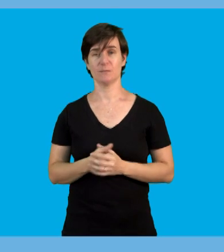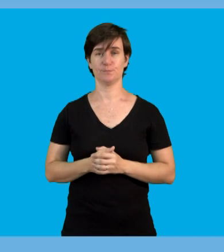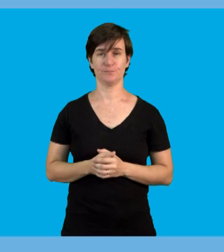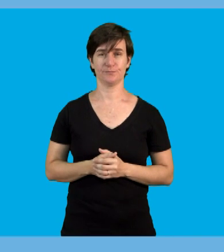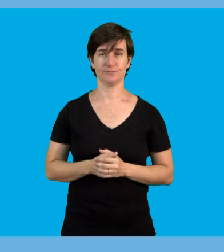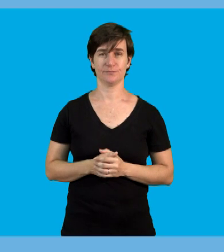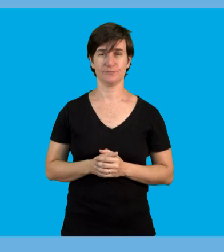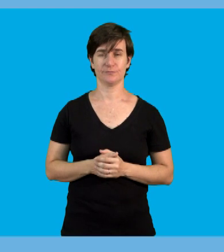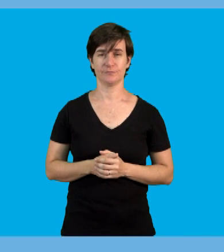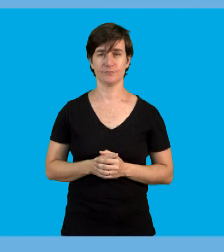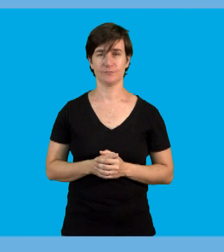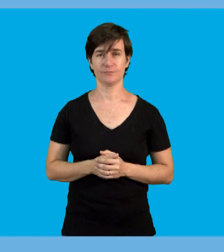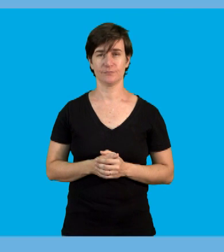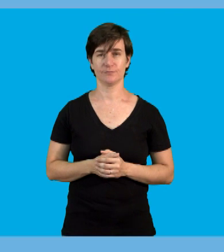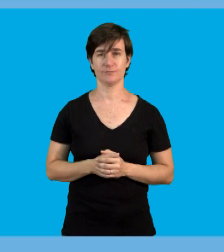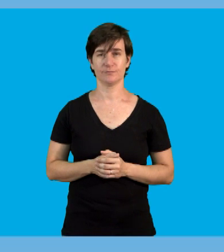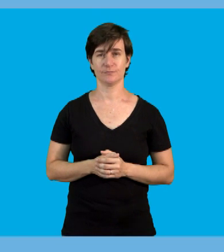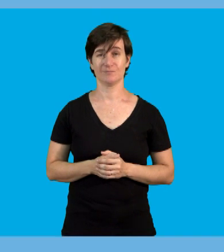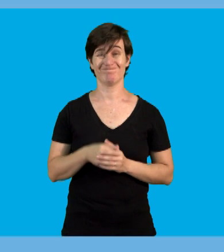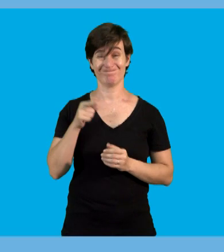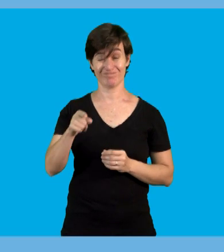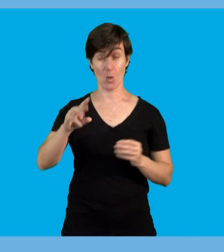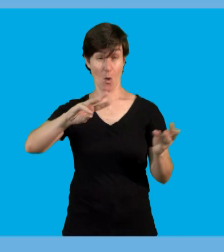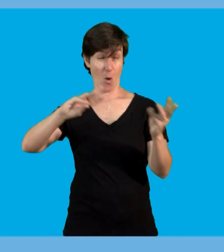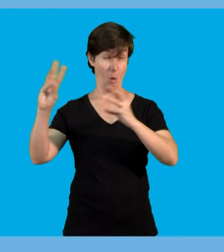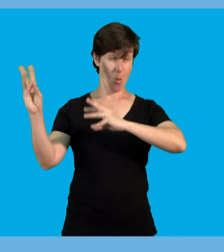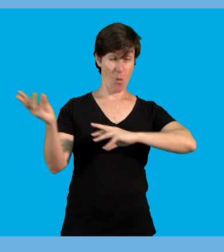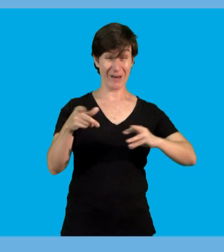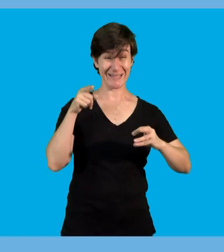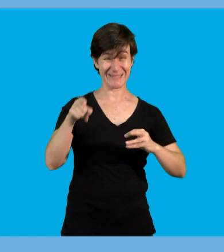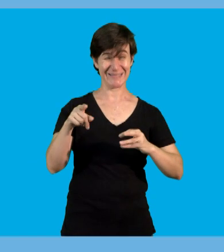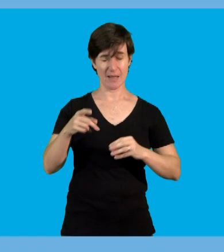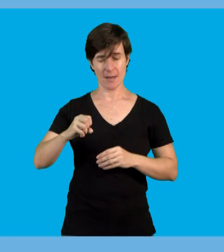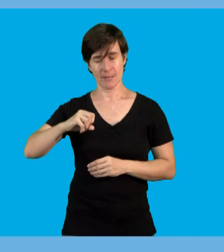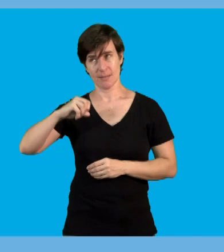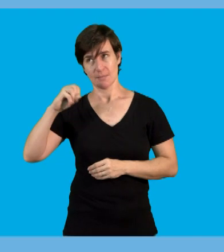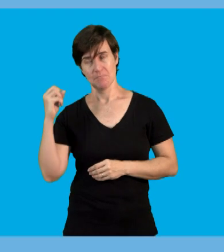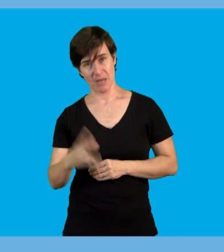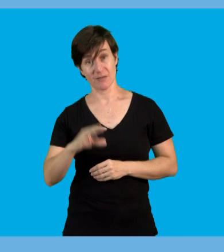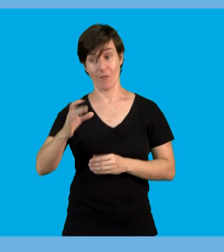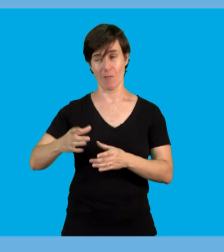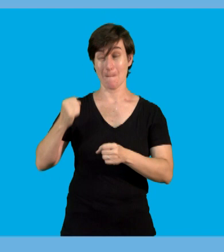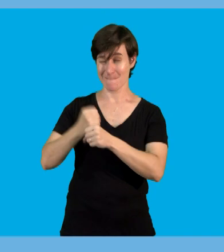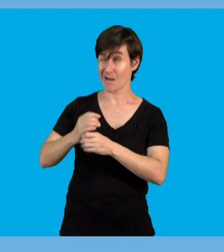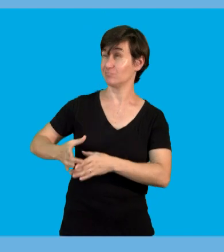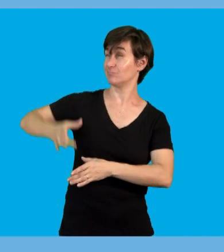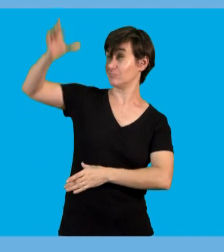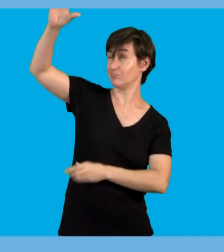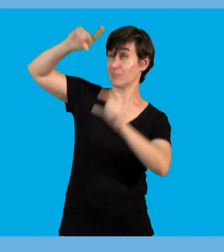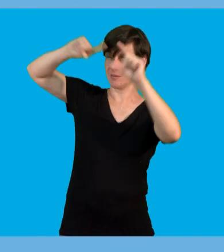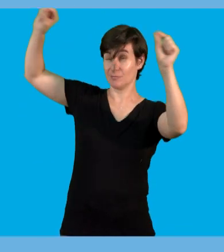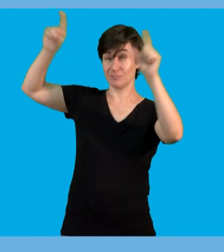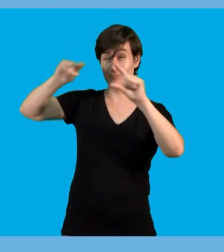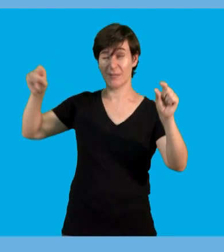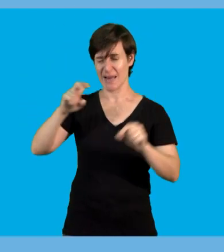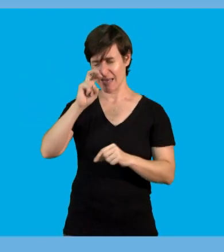the disadvantages of using the wind power. So wind turbines or windmills are huge and expensive.